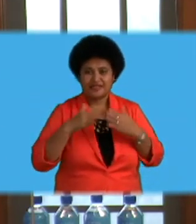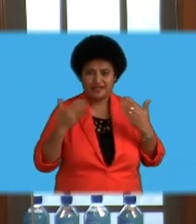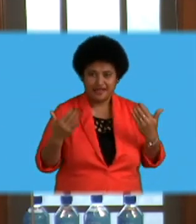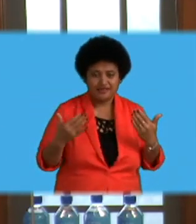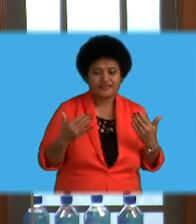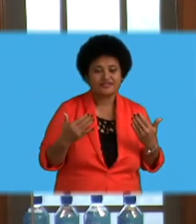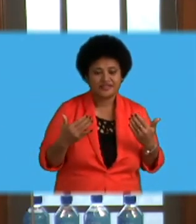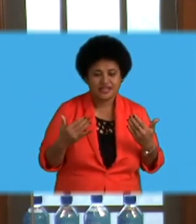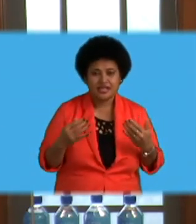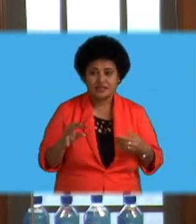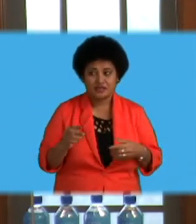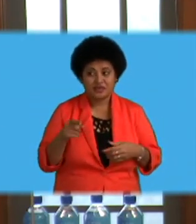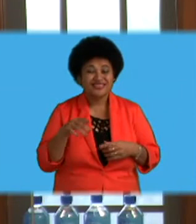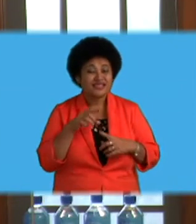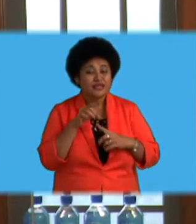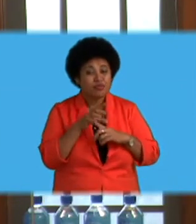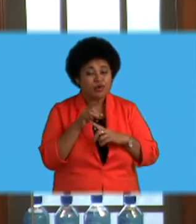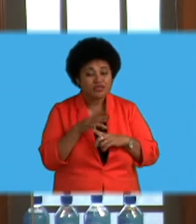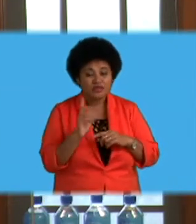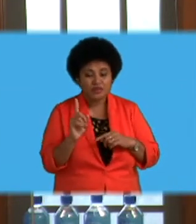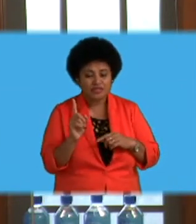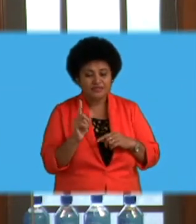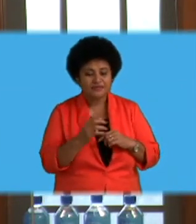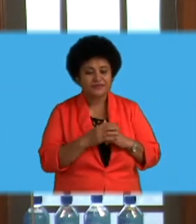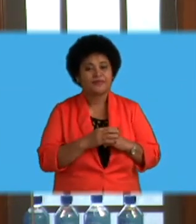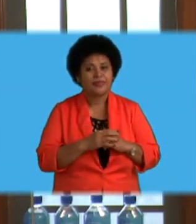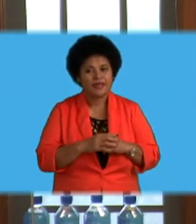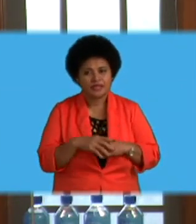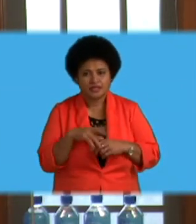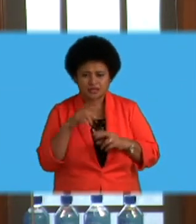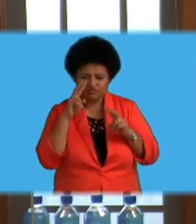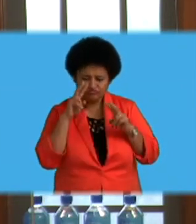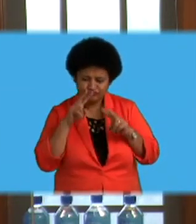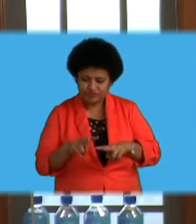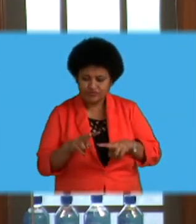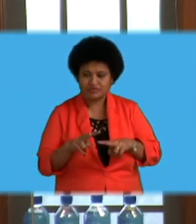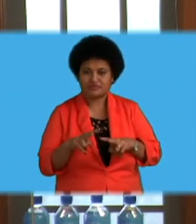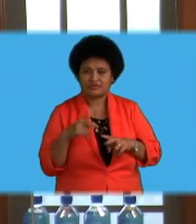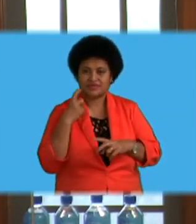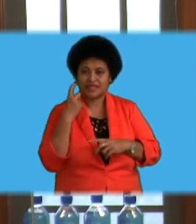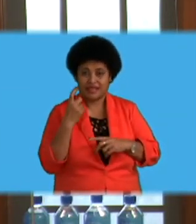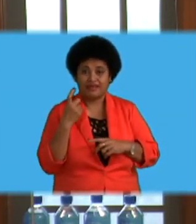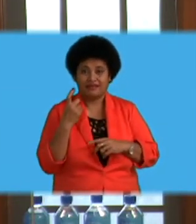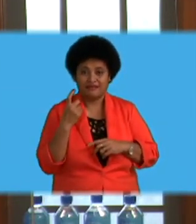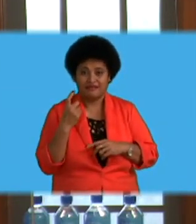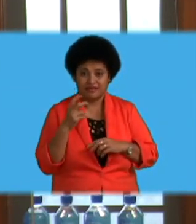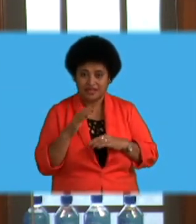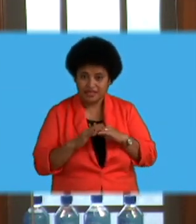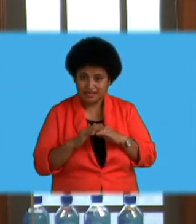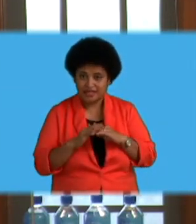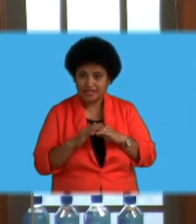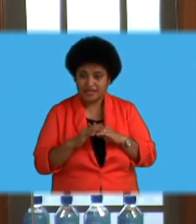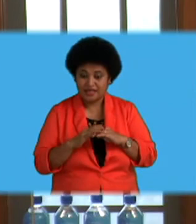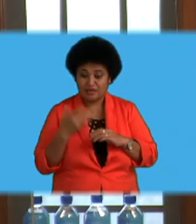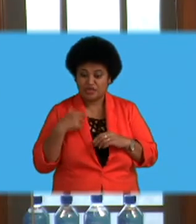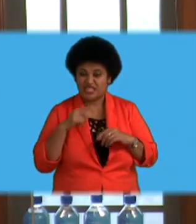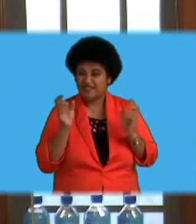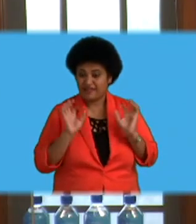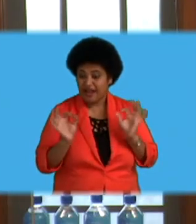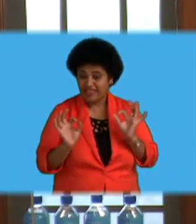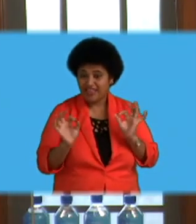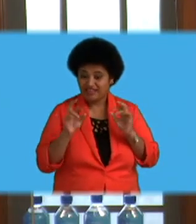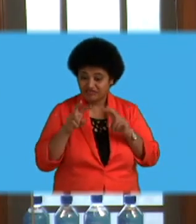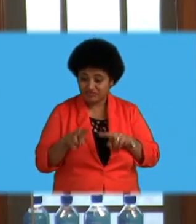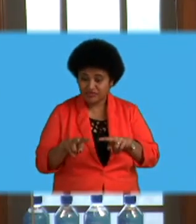is necessary to look at this very carefully, because if not, we will be giving away